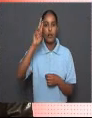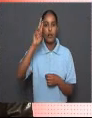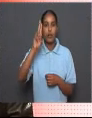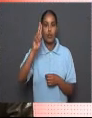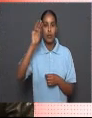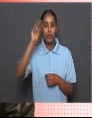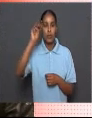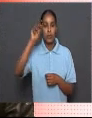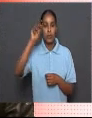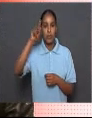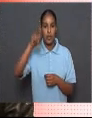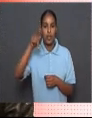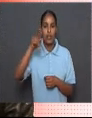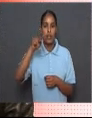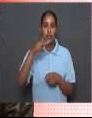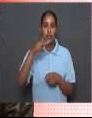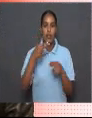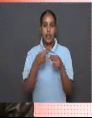IUPAC names.